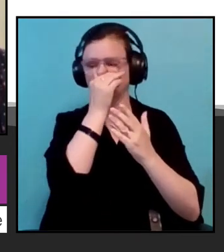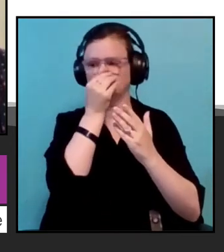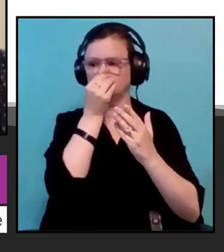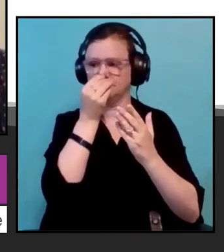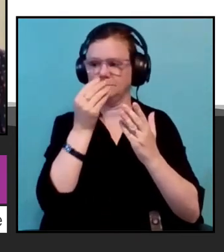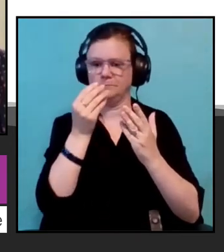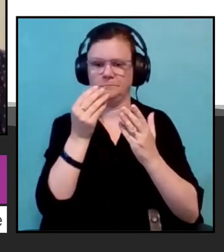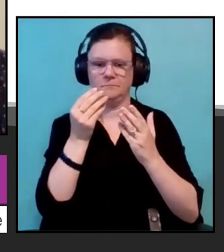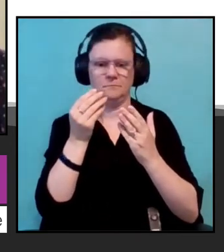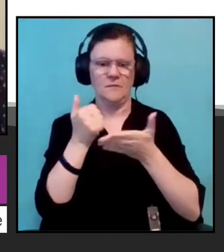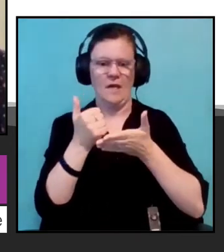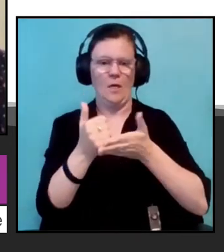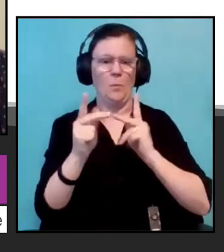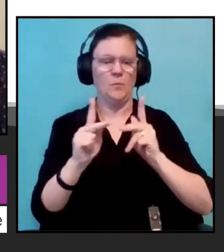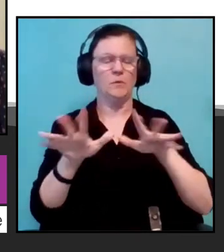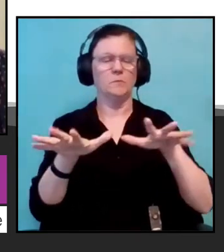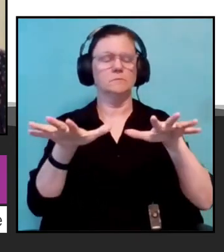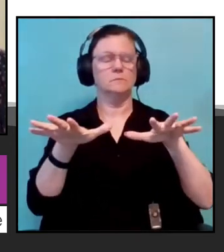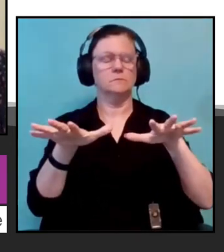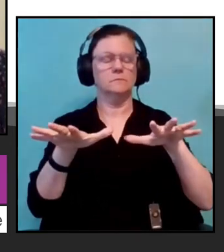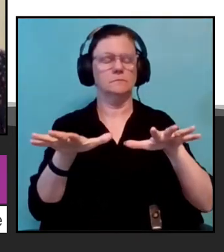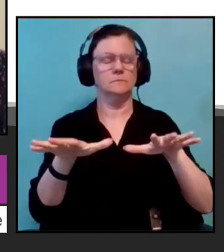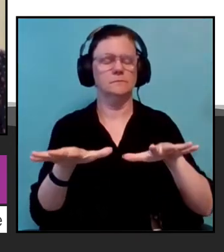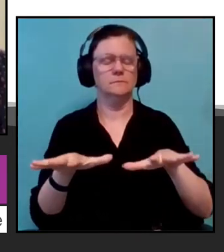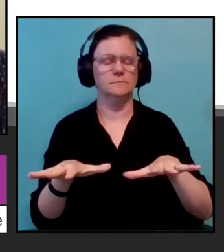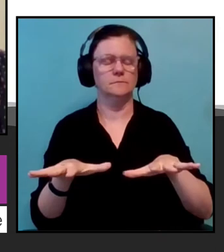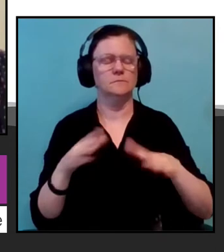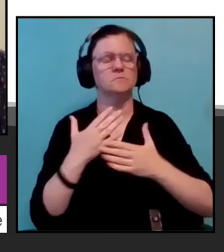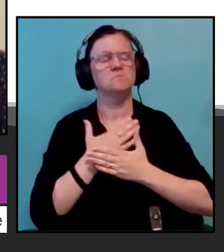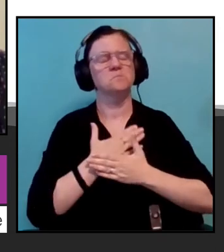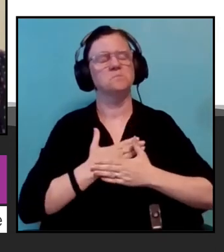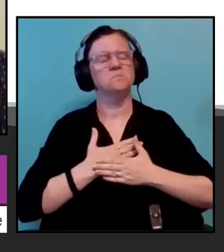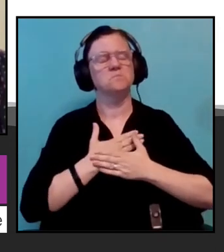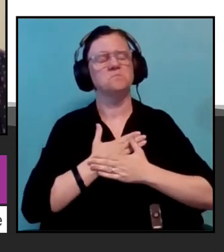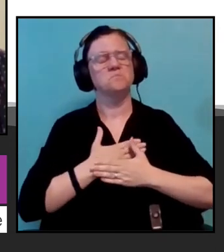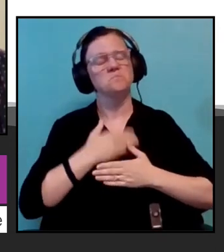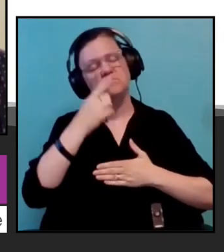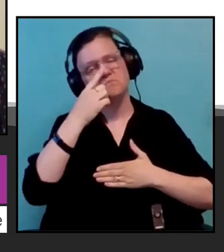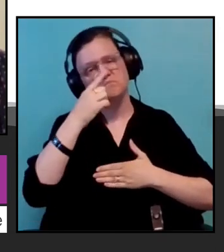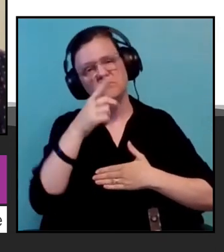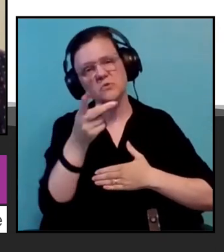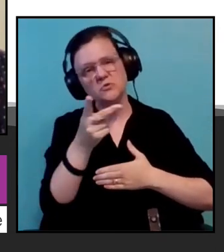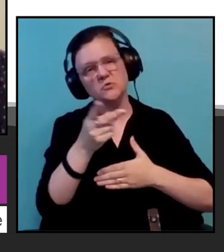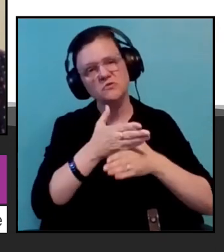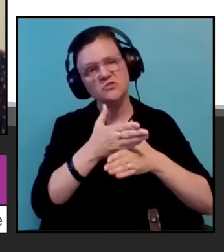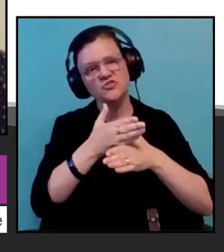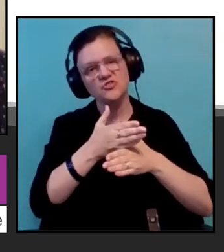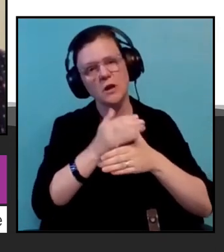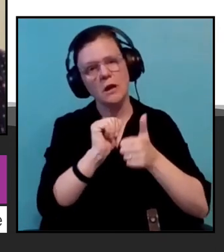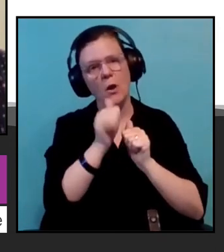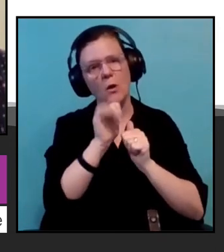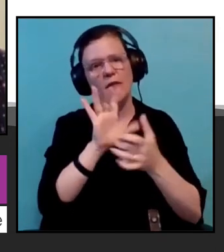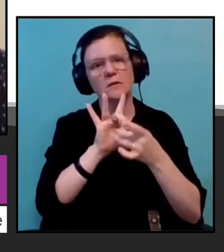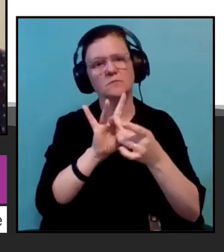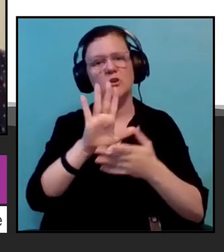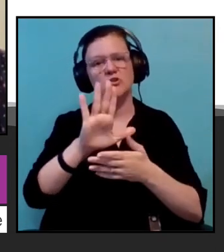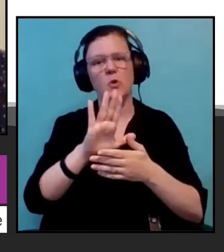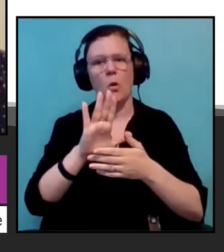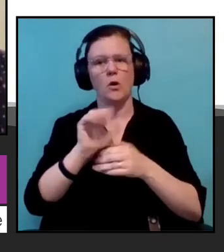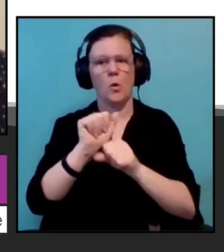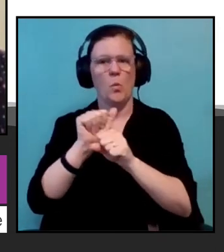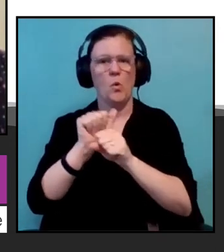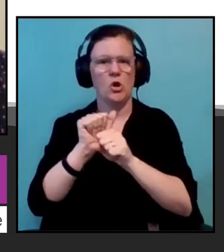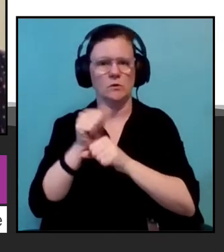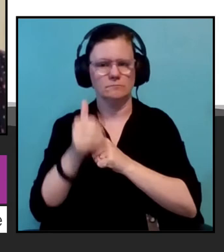people into, a sense of ease and enjoyment. And I was wondering if you could share a little bit more about how that connects with your individual practices before we